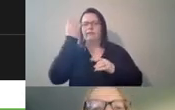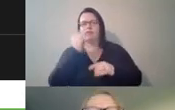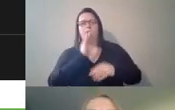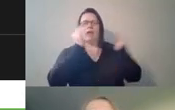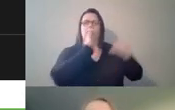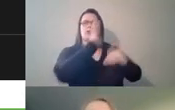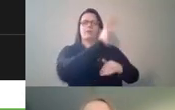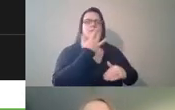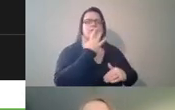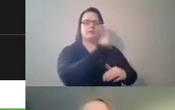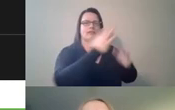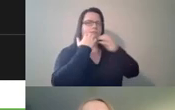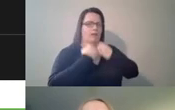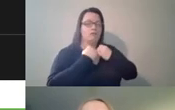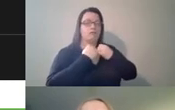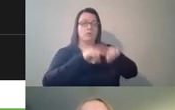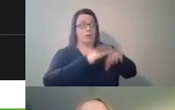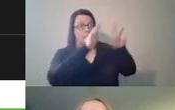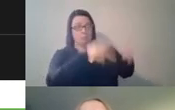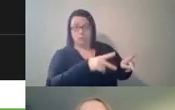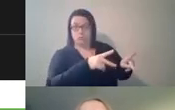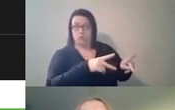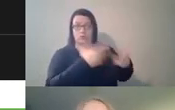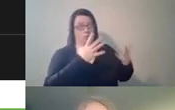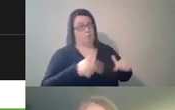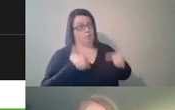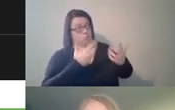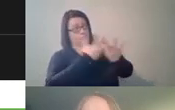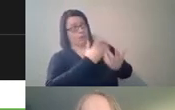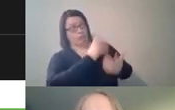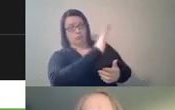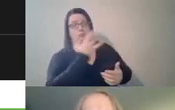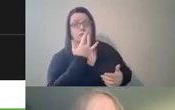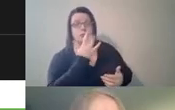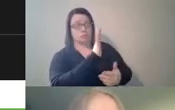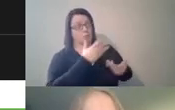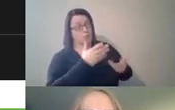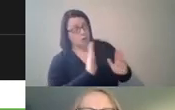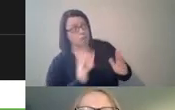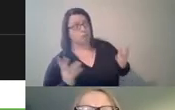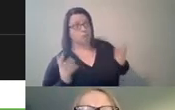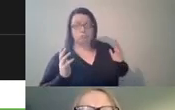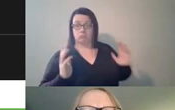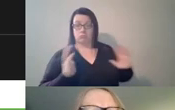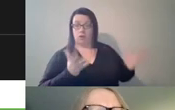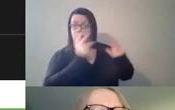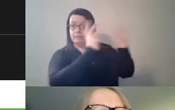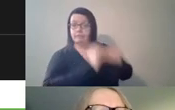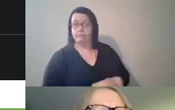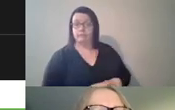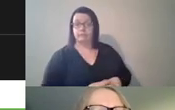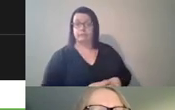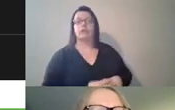So depending on the person, that lifestyle may be in line with the person's way of being or their way of life, which of course would need to be considered